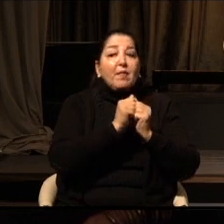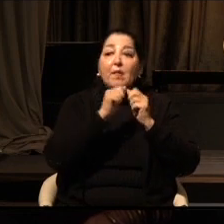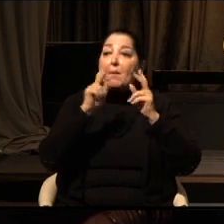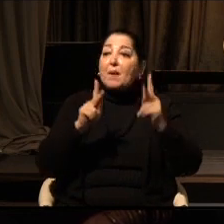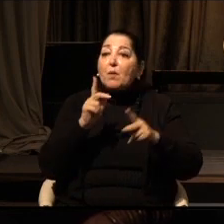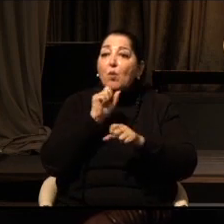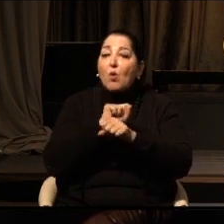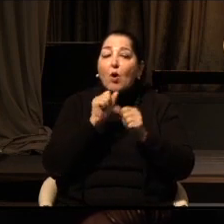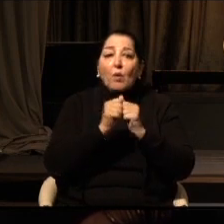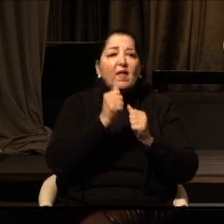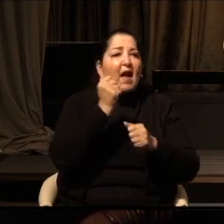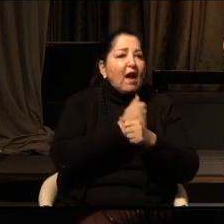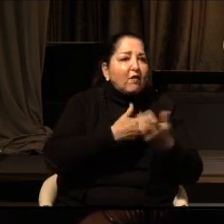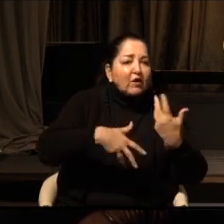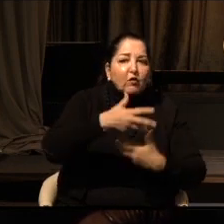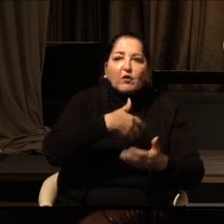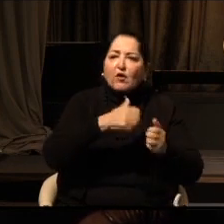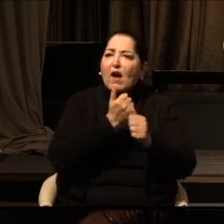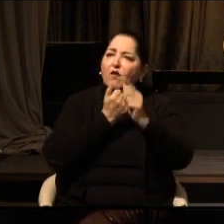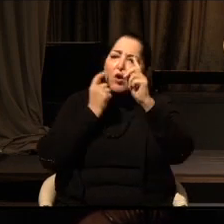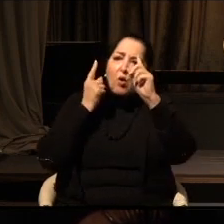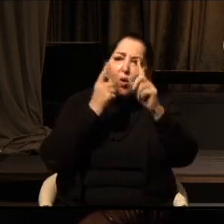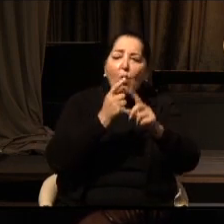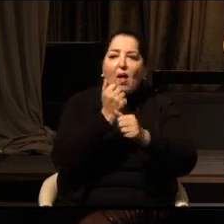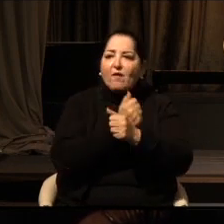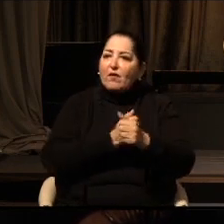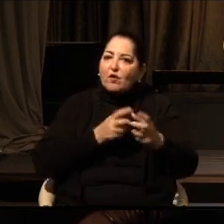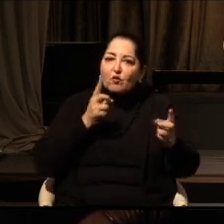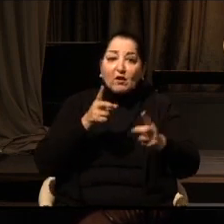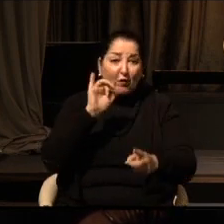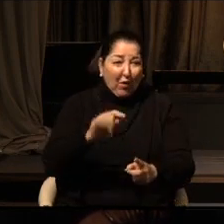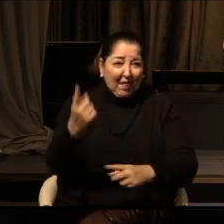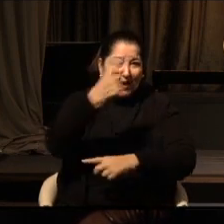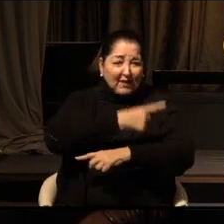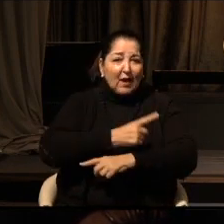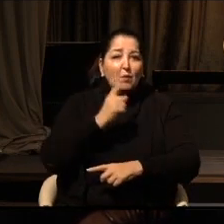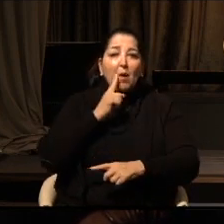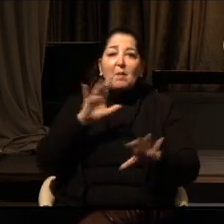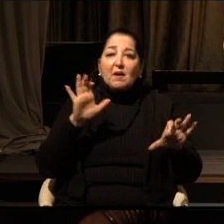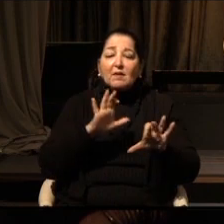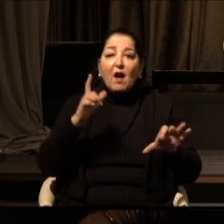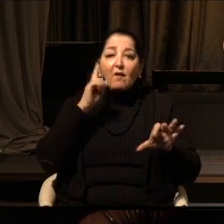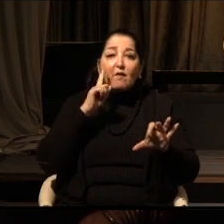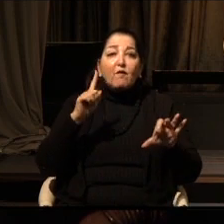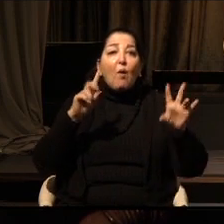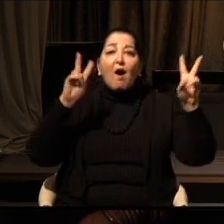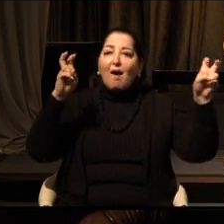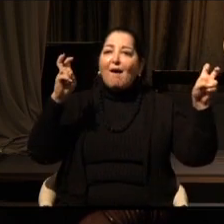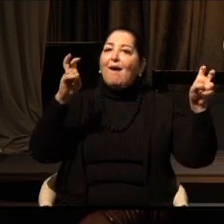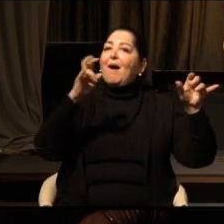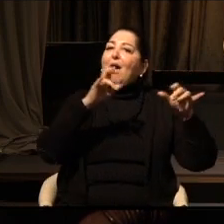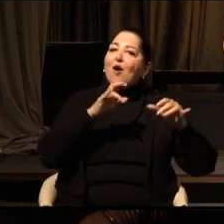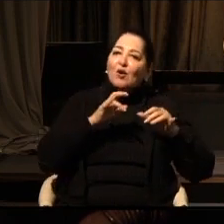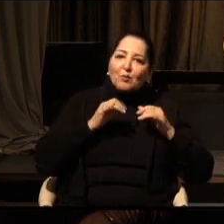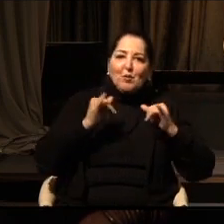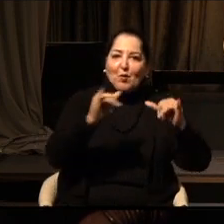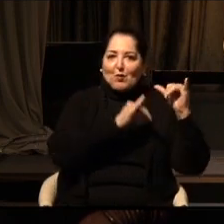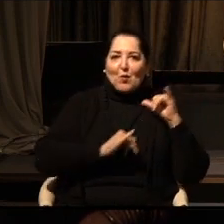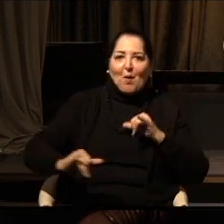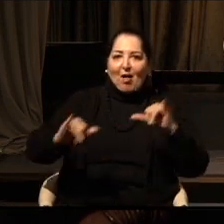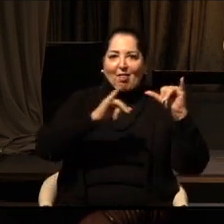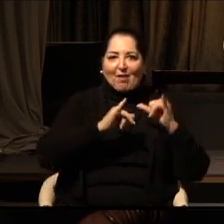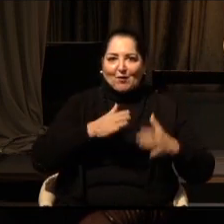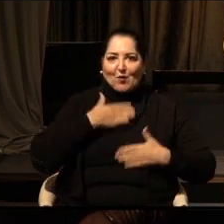goal, every direction of that day would be done in the pursuit of mutual joy. How that would change how we approach our work.